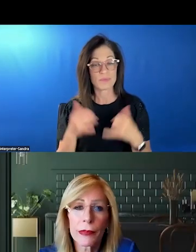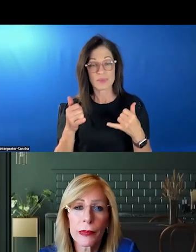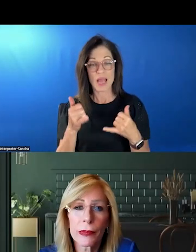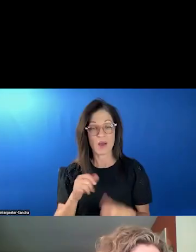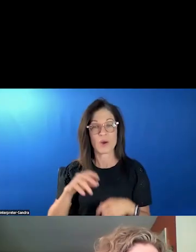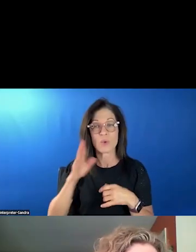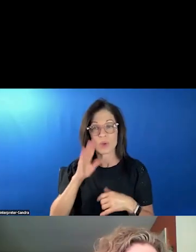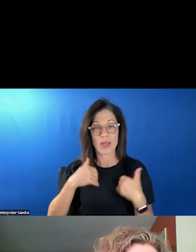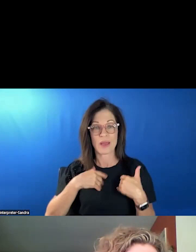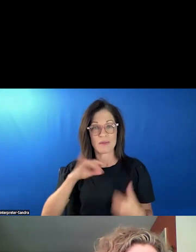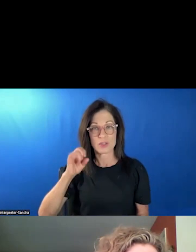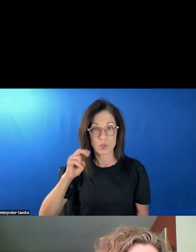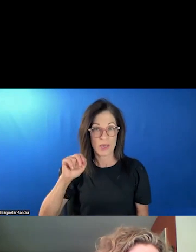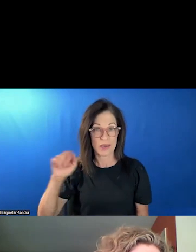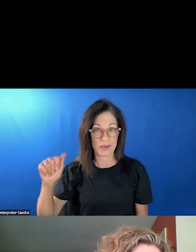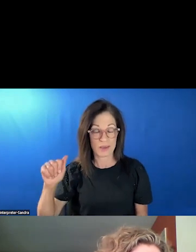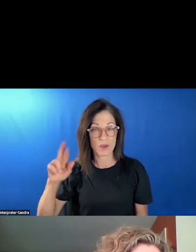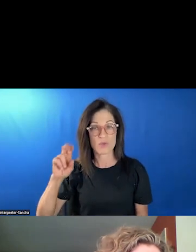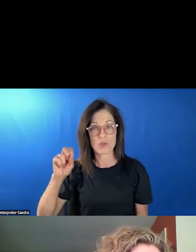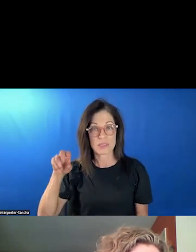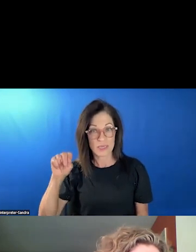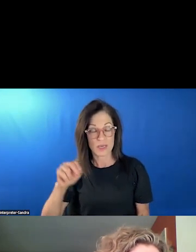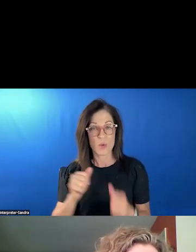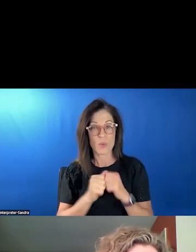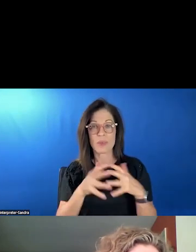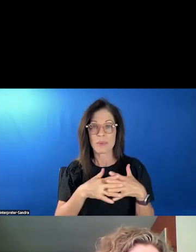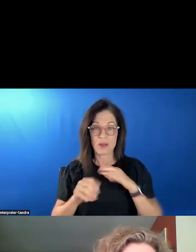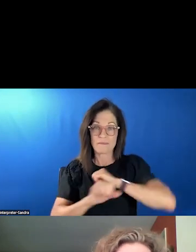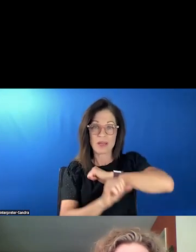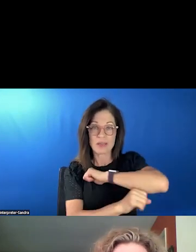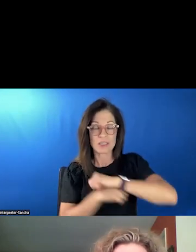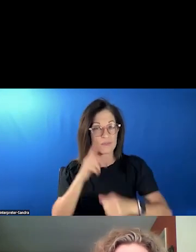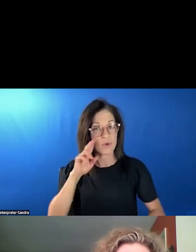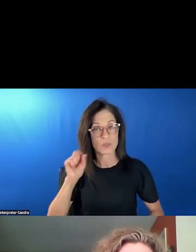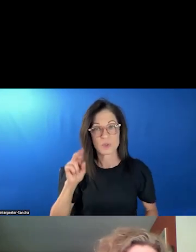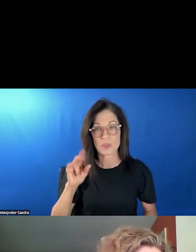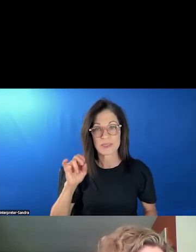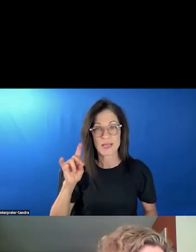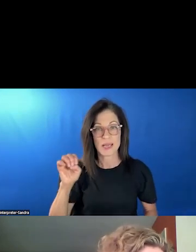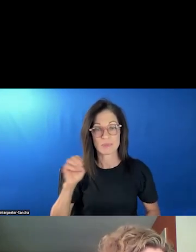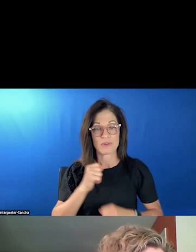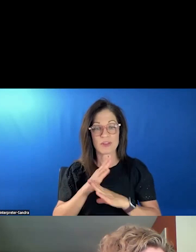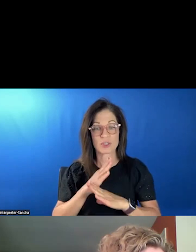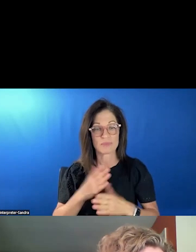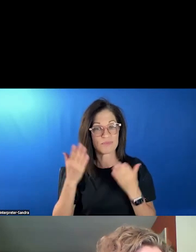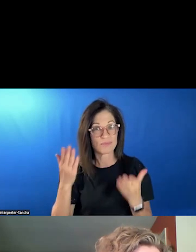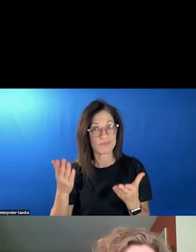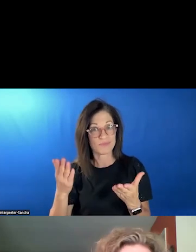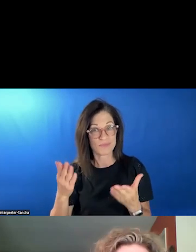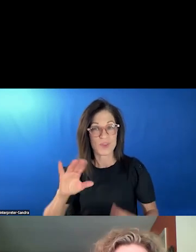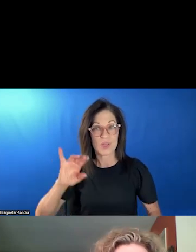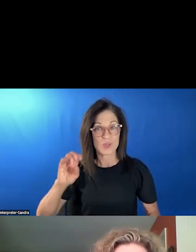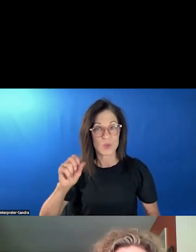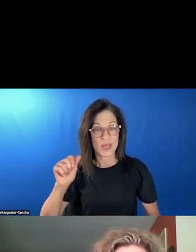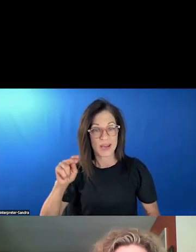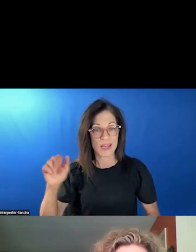Rosen, who is with the American Foundation for Suicide Prevention. Joanna. Thank